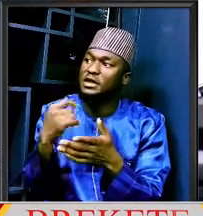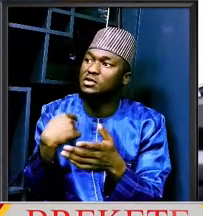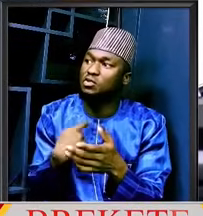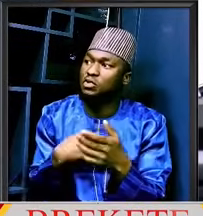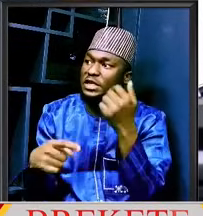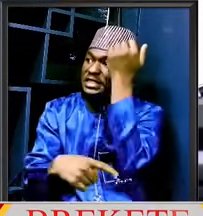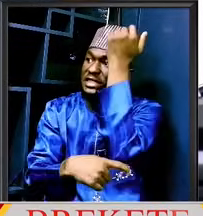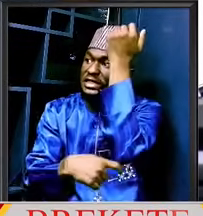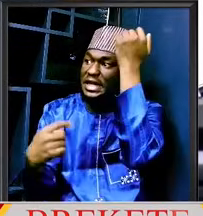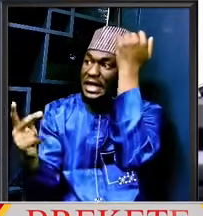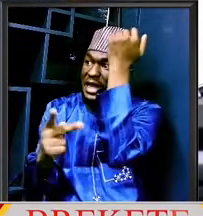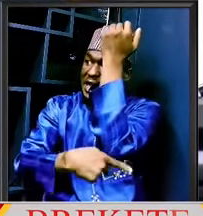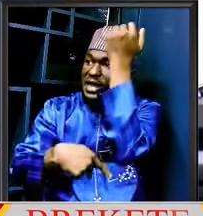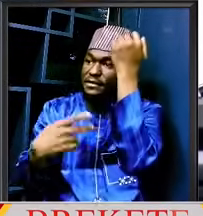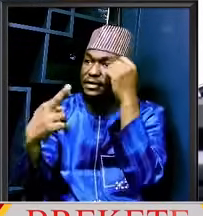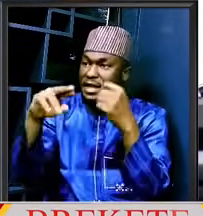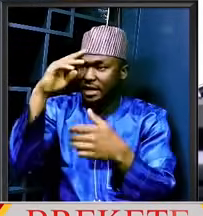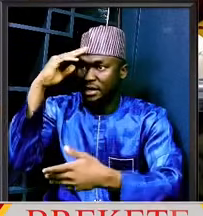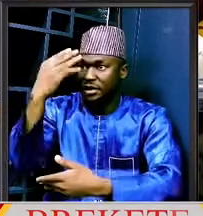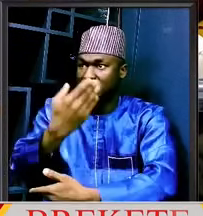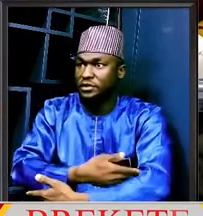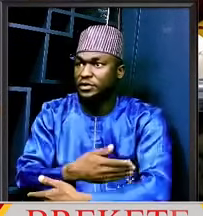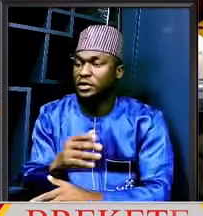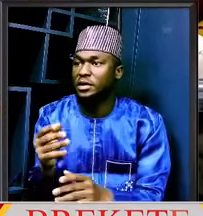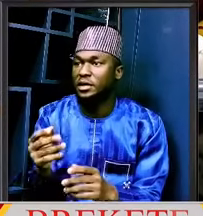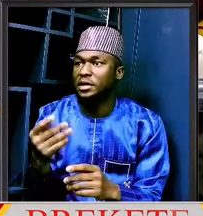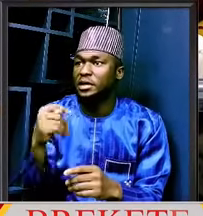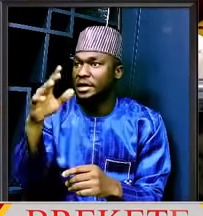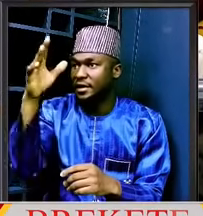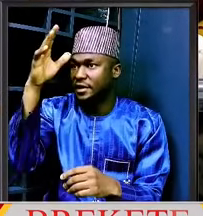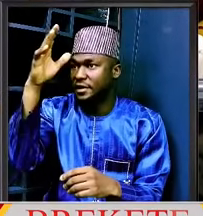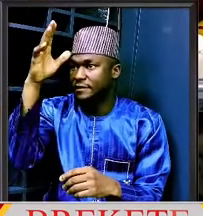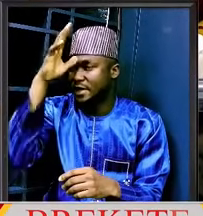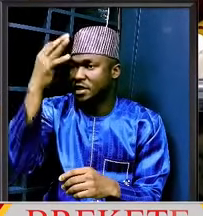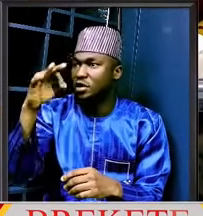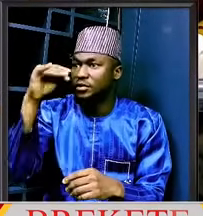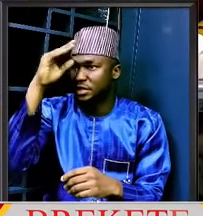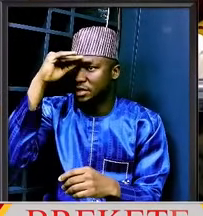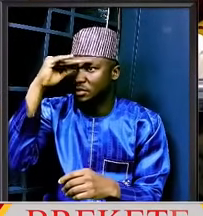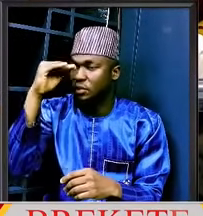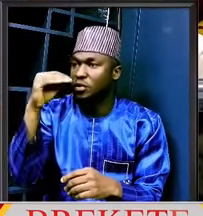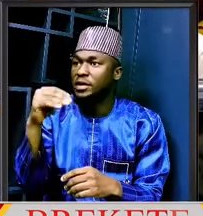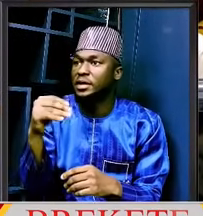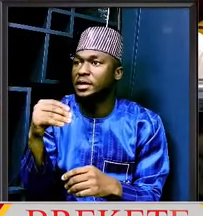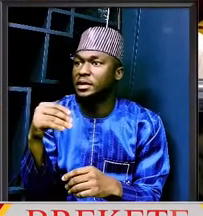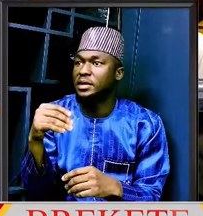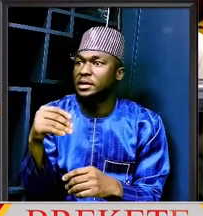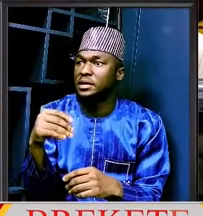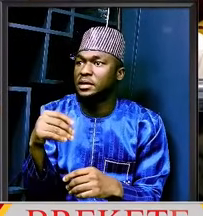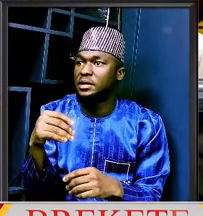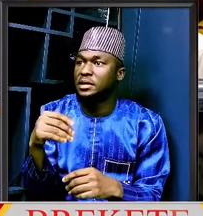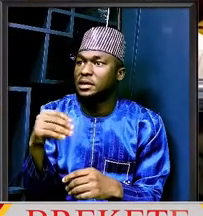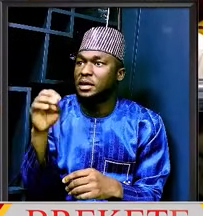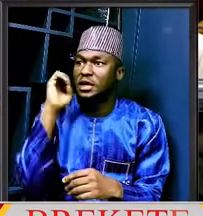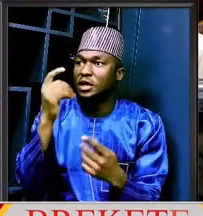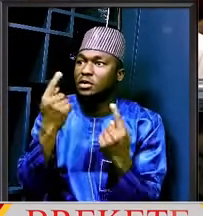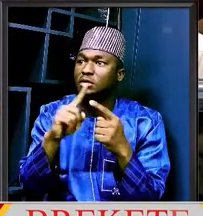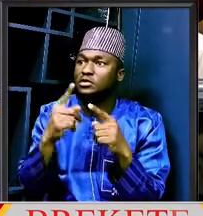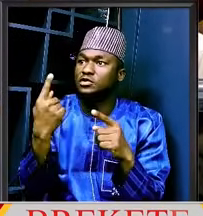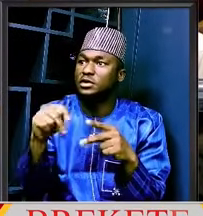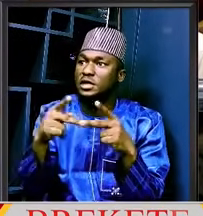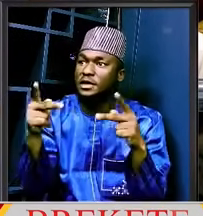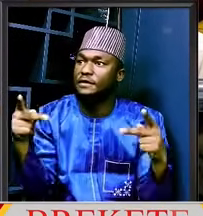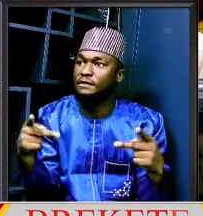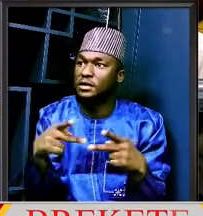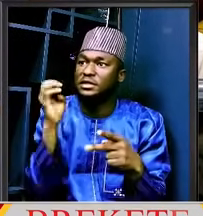see their son, that it's not police. The father now came, the father of the boy. His name is Anum Tiav. He came to the